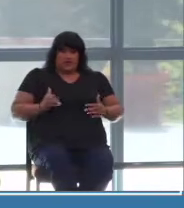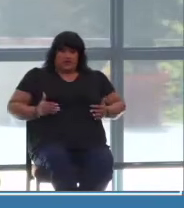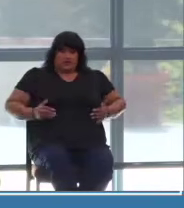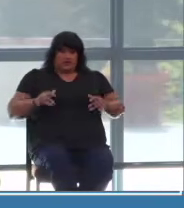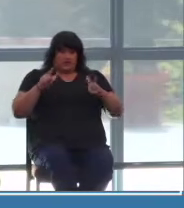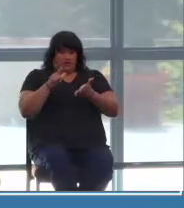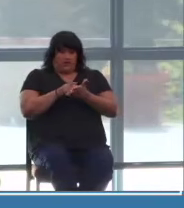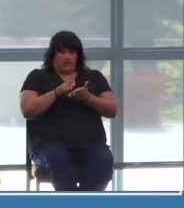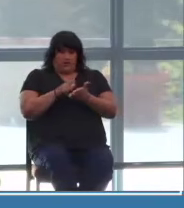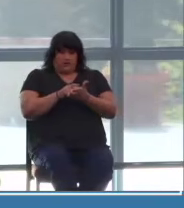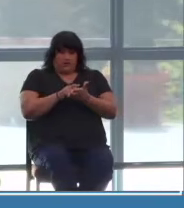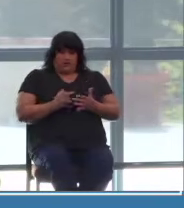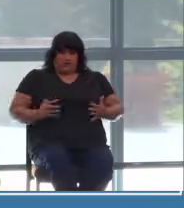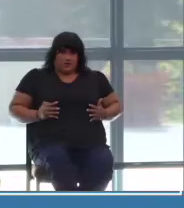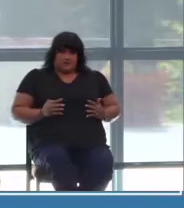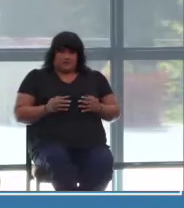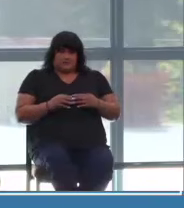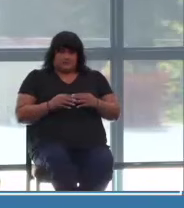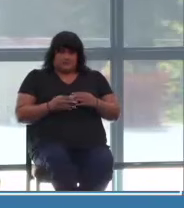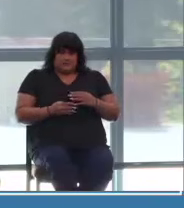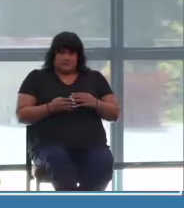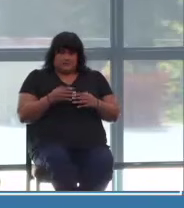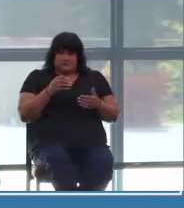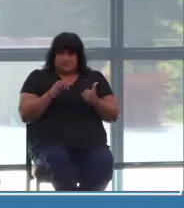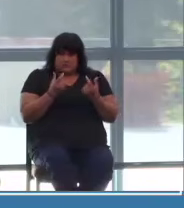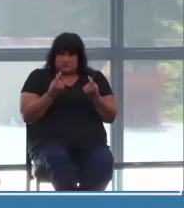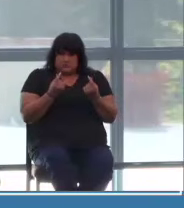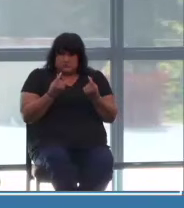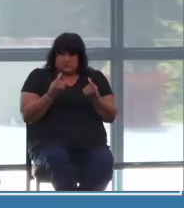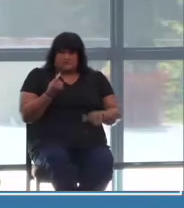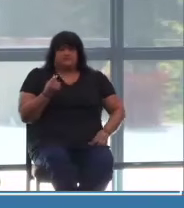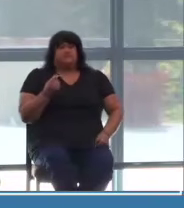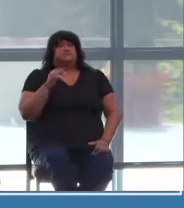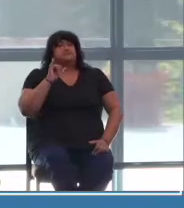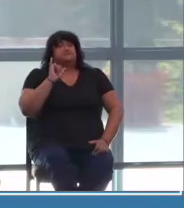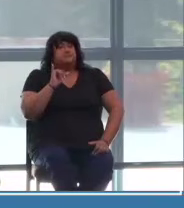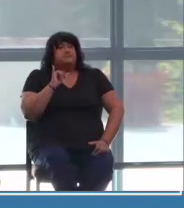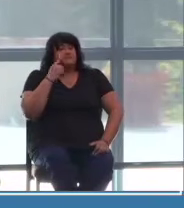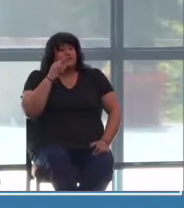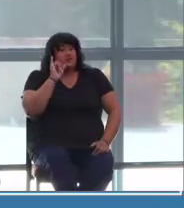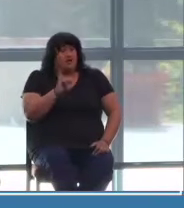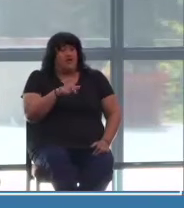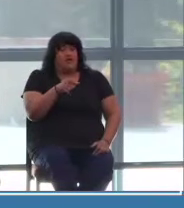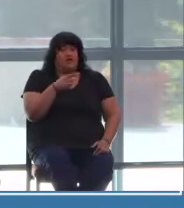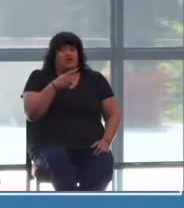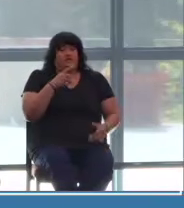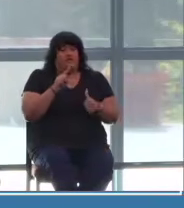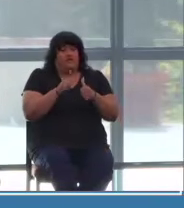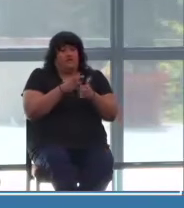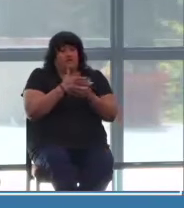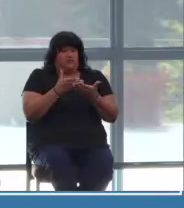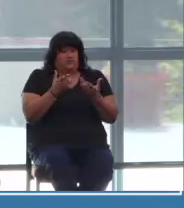annoying. What can we possibly do? For costochondritis, well, the first thing I do is